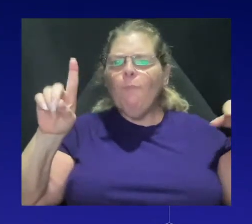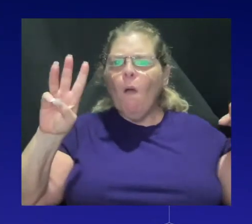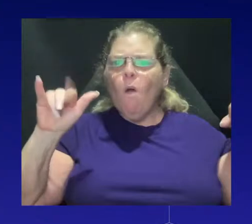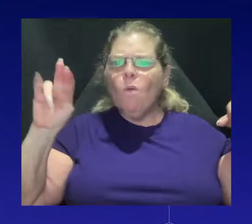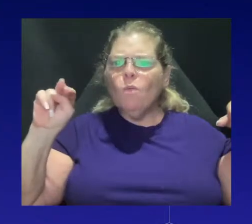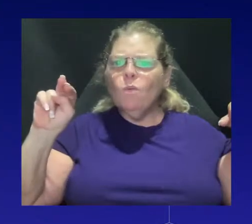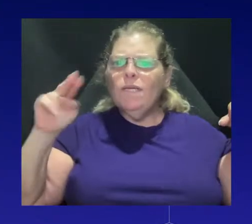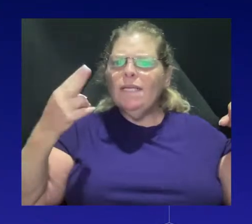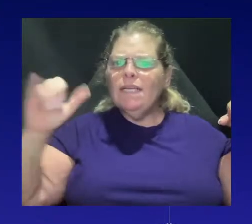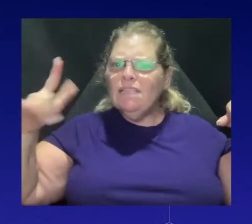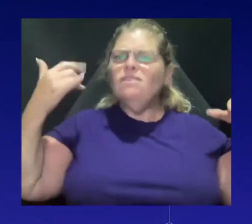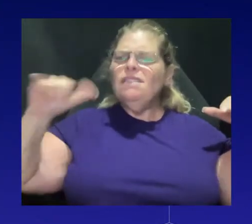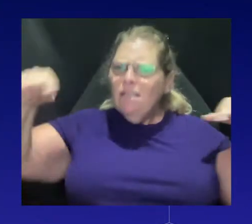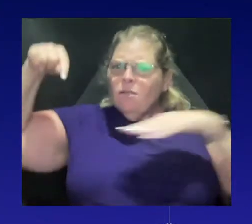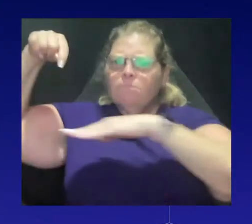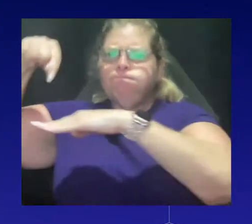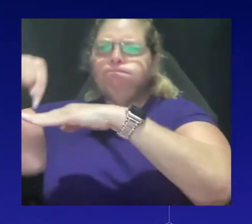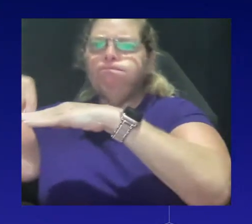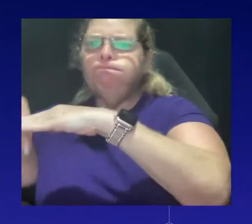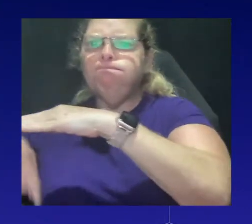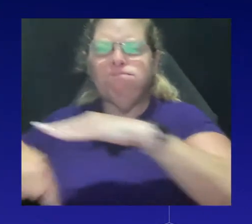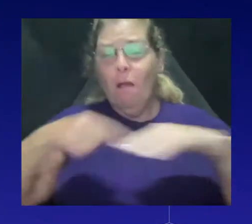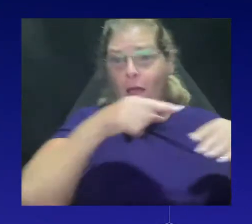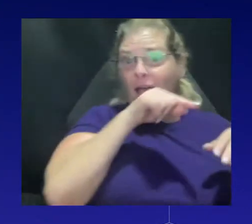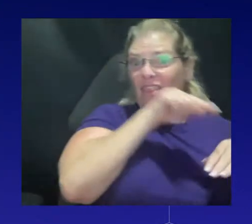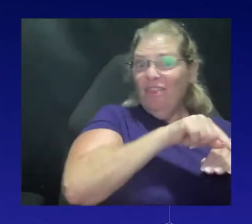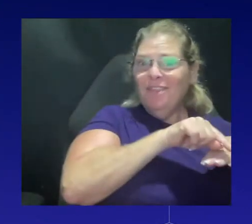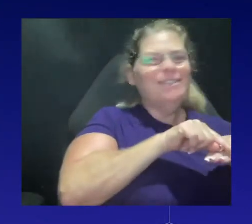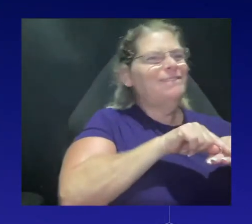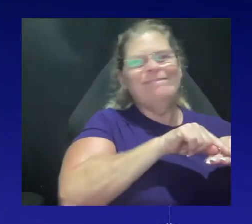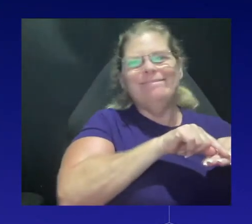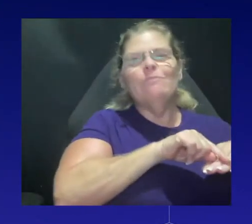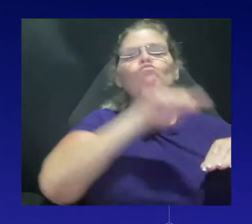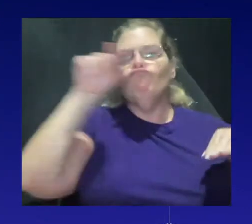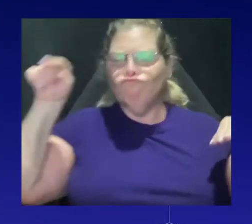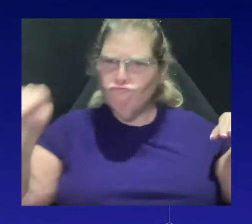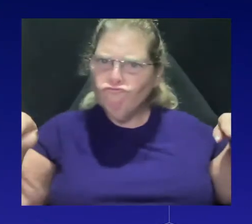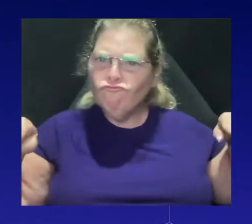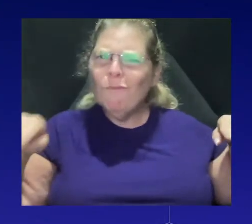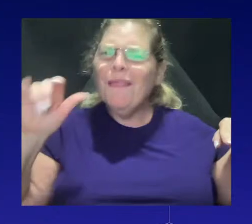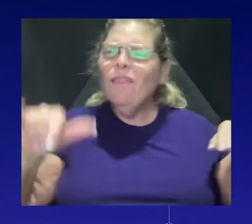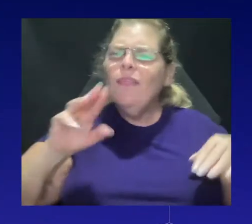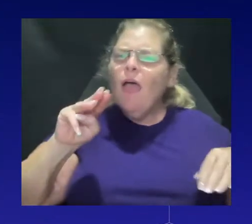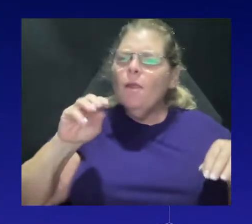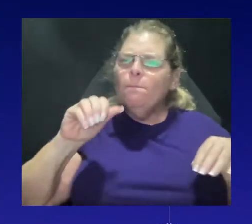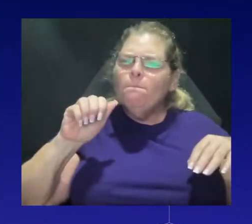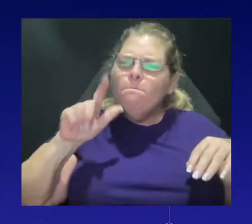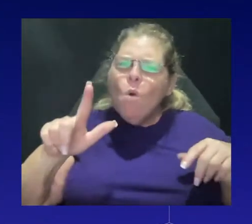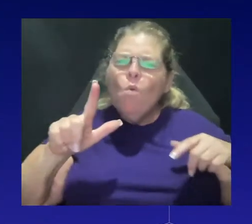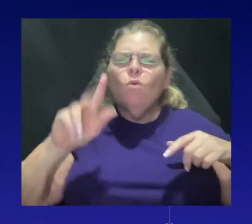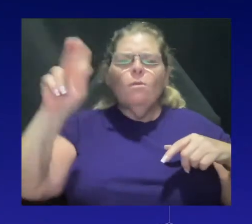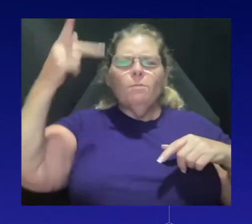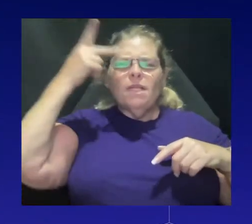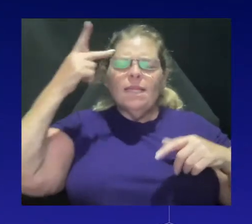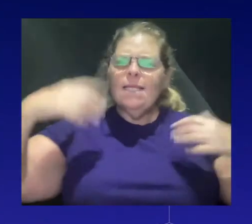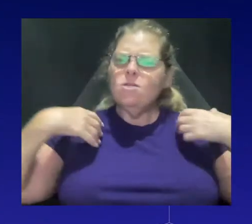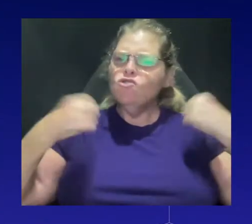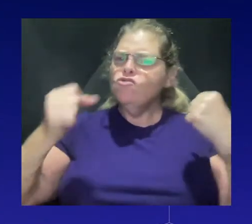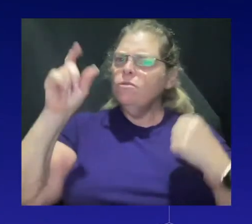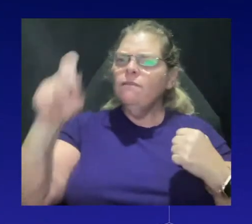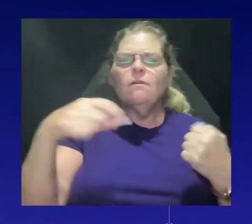look at how it is we have the moral and political courage. And I give